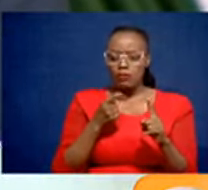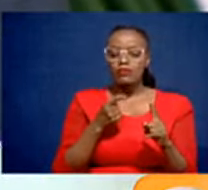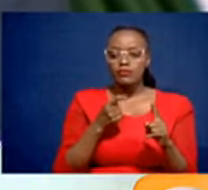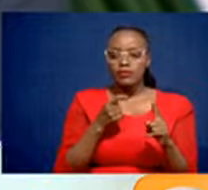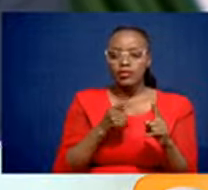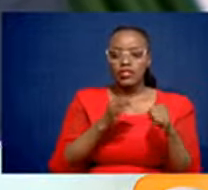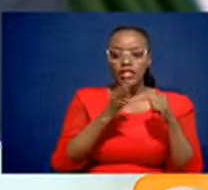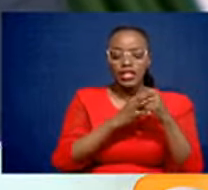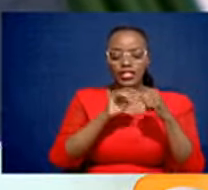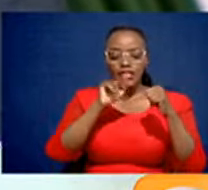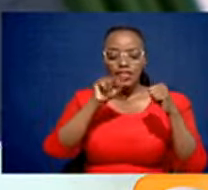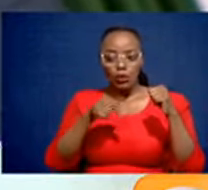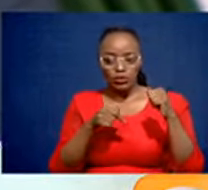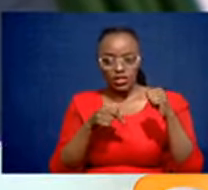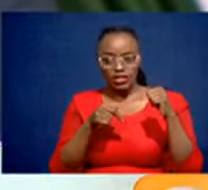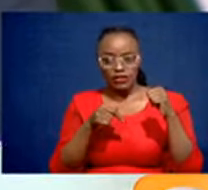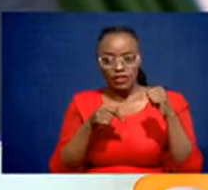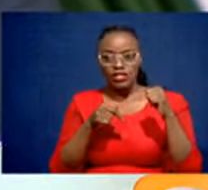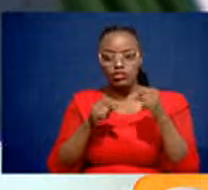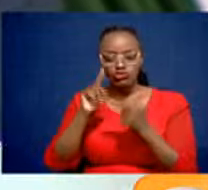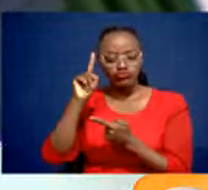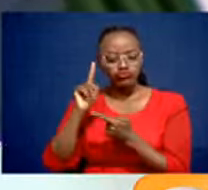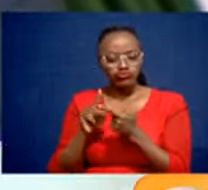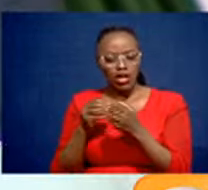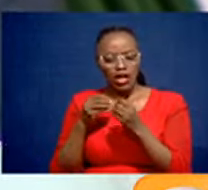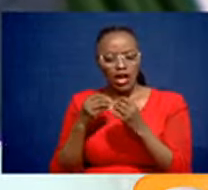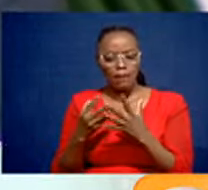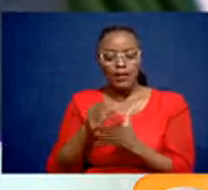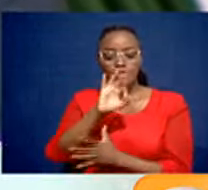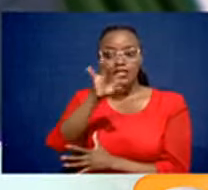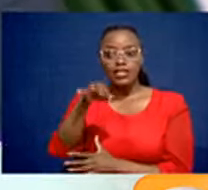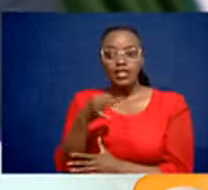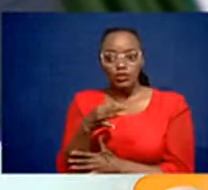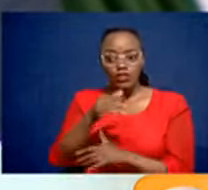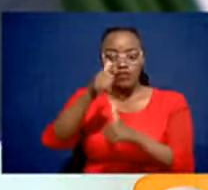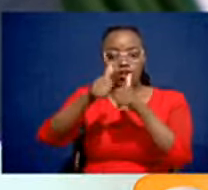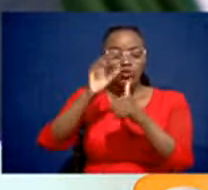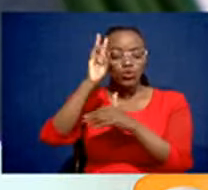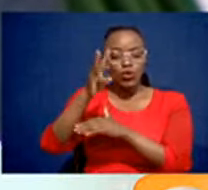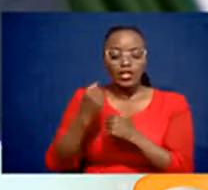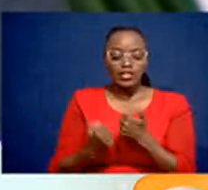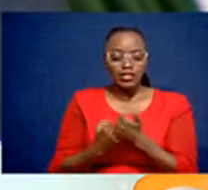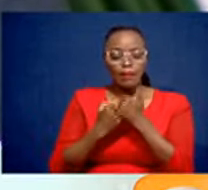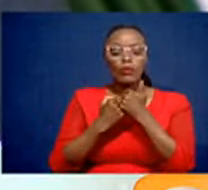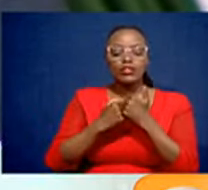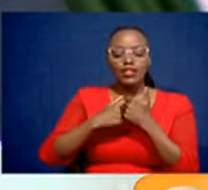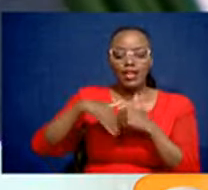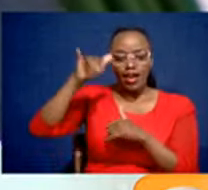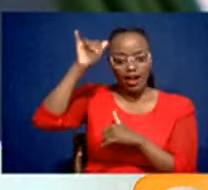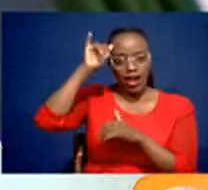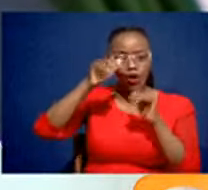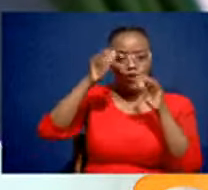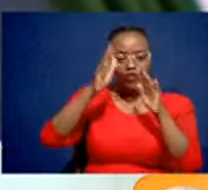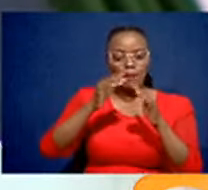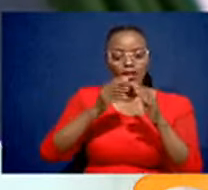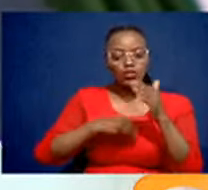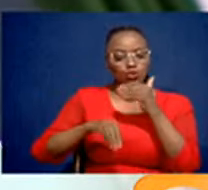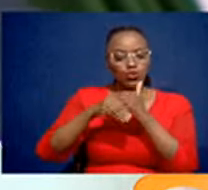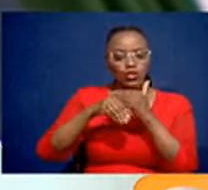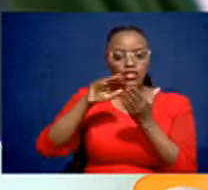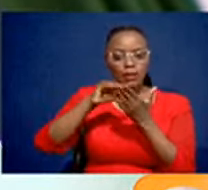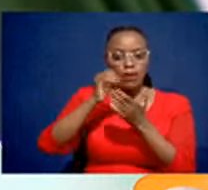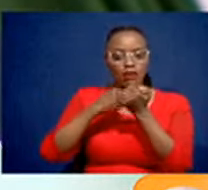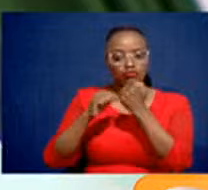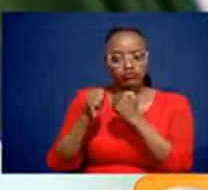shillings 8,000 to Kenya shillings 3,000, which will enable dairy farmers increase their production